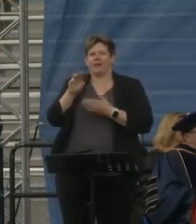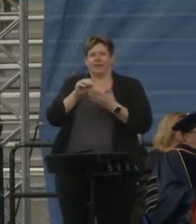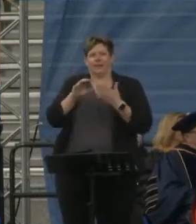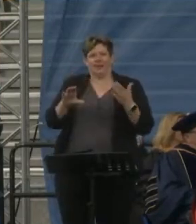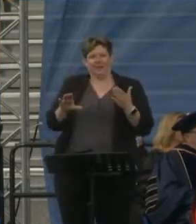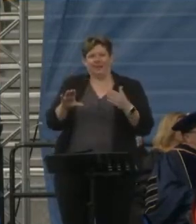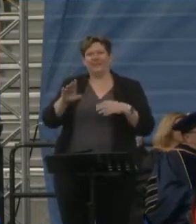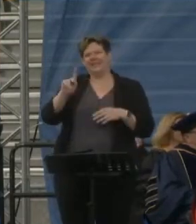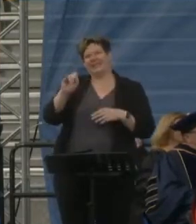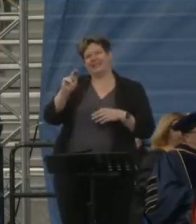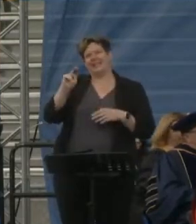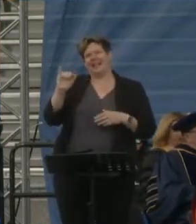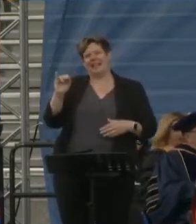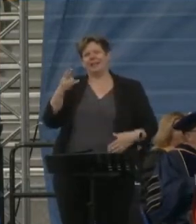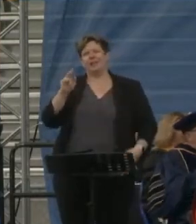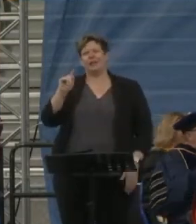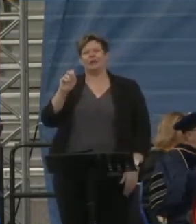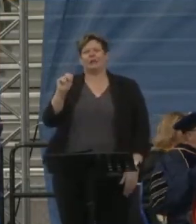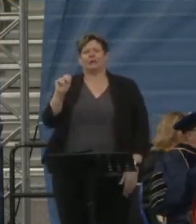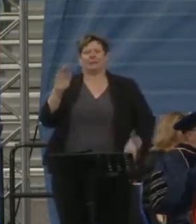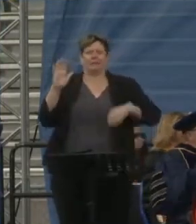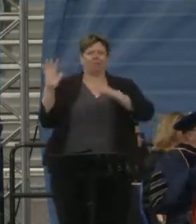students, Kenny Houston.